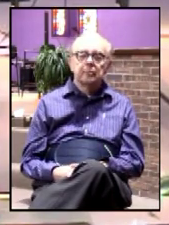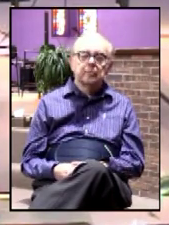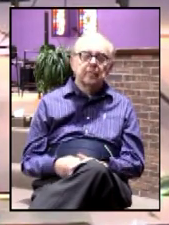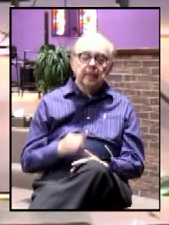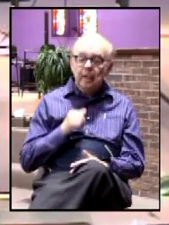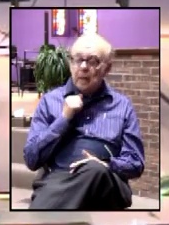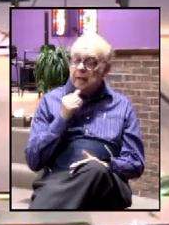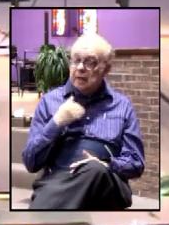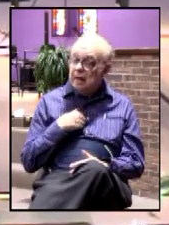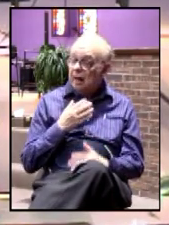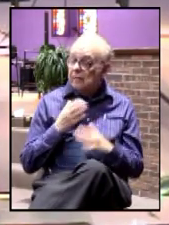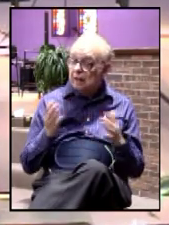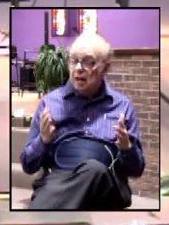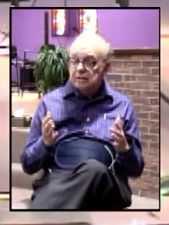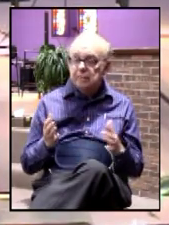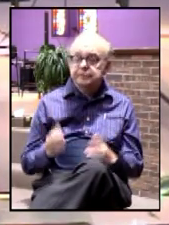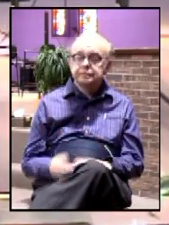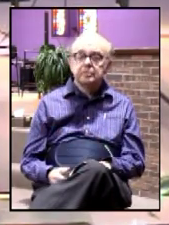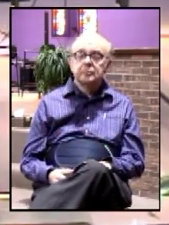They didn't have a lot.